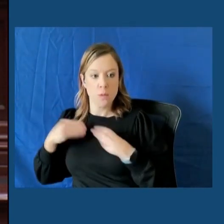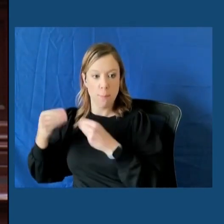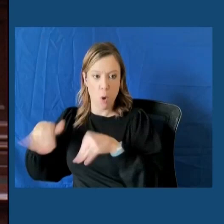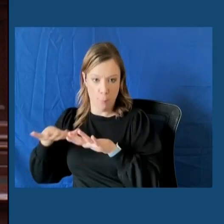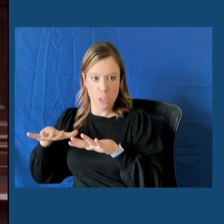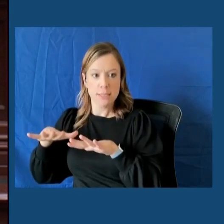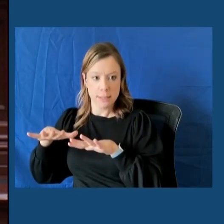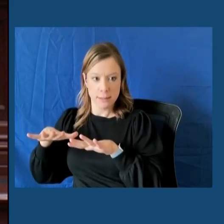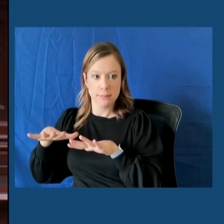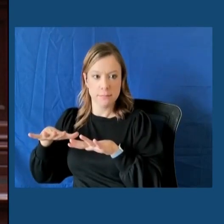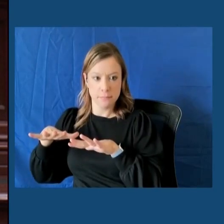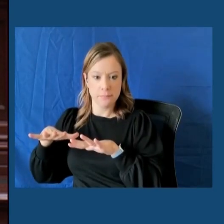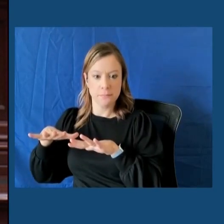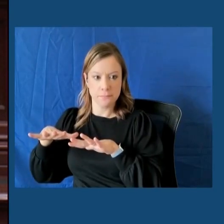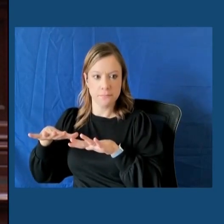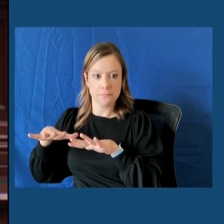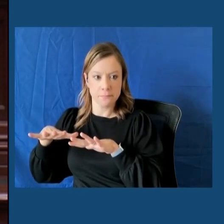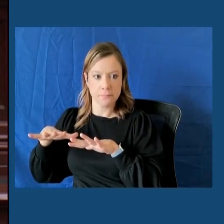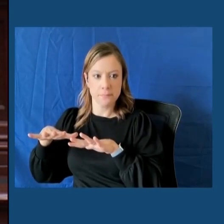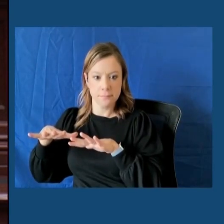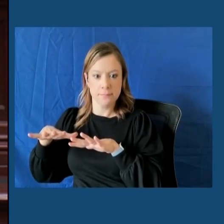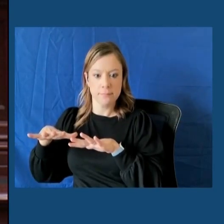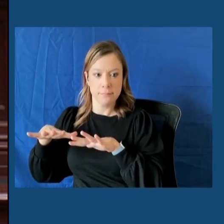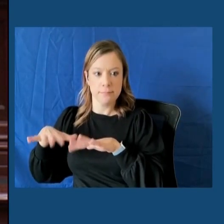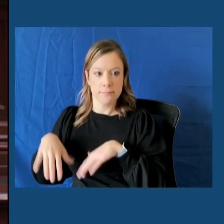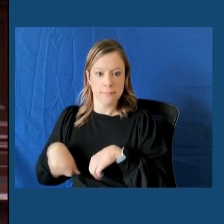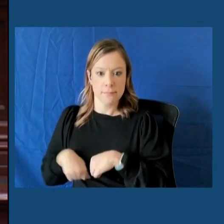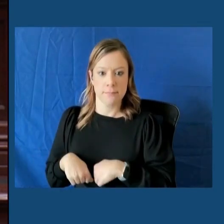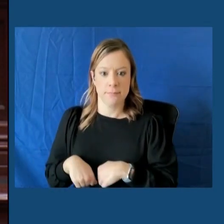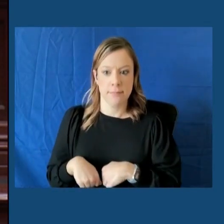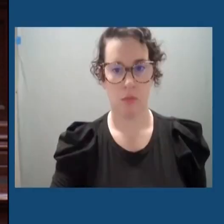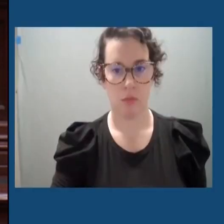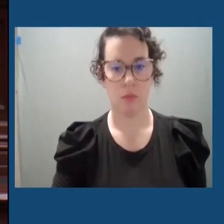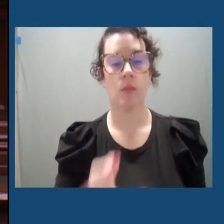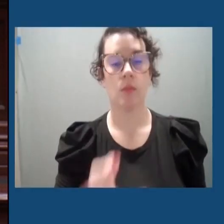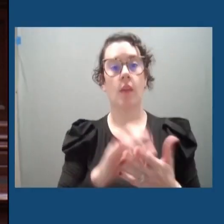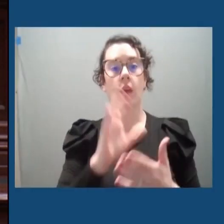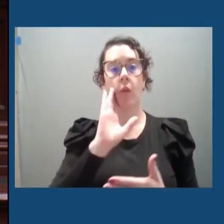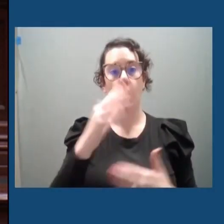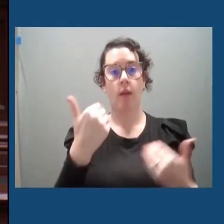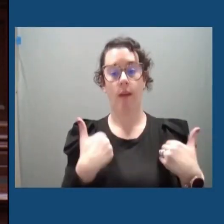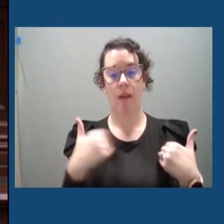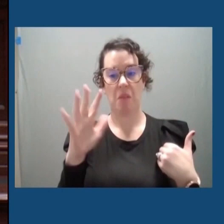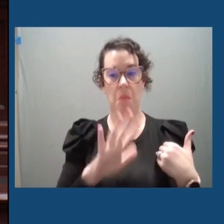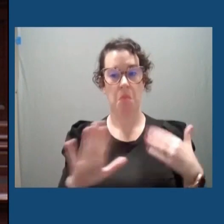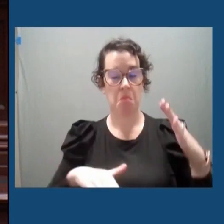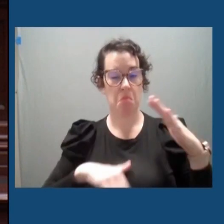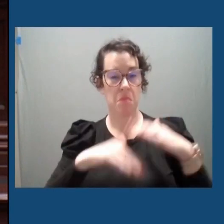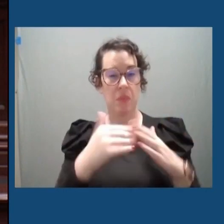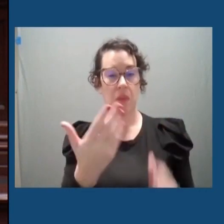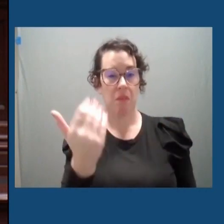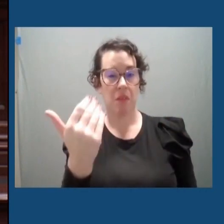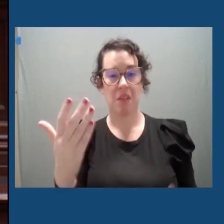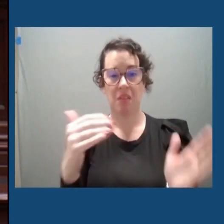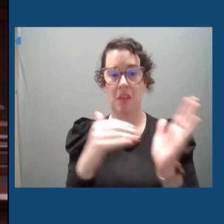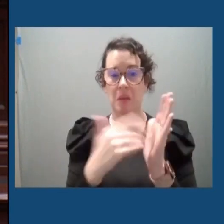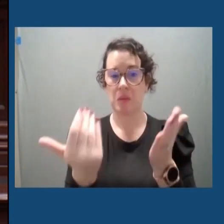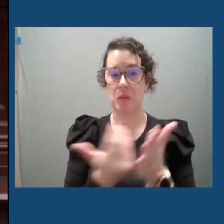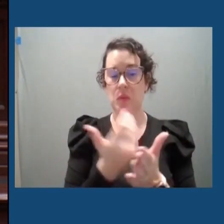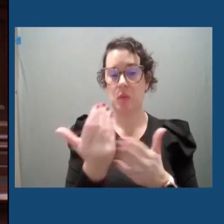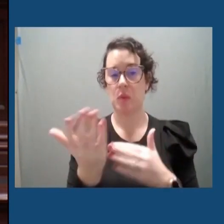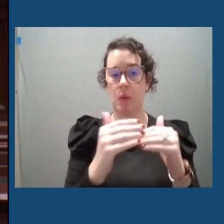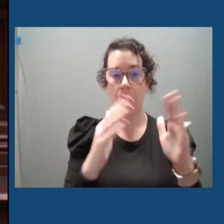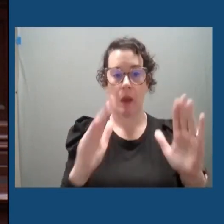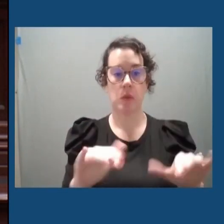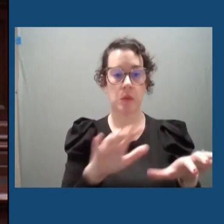This initiative alone could create up to 15,000 new housing units. I know it's a good start,